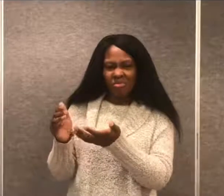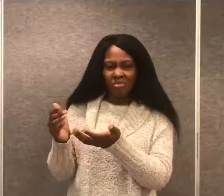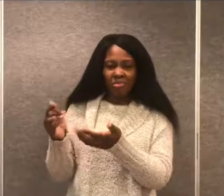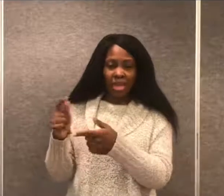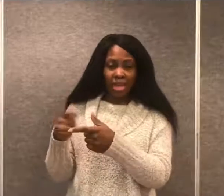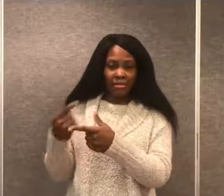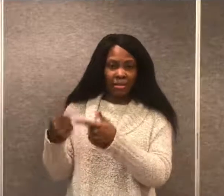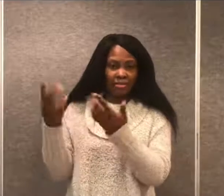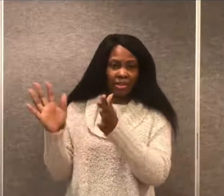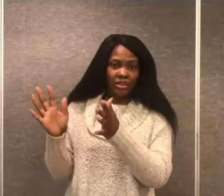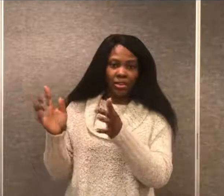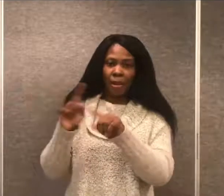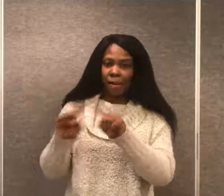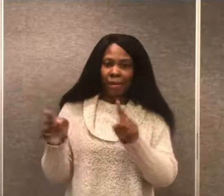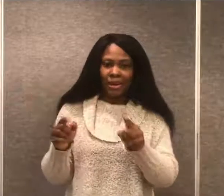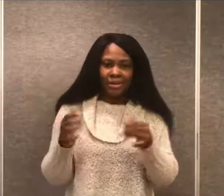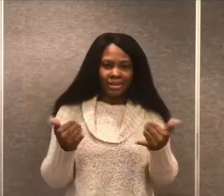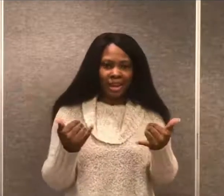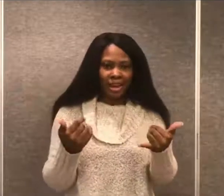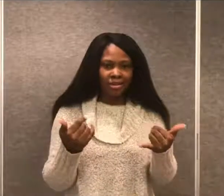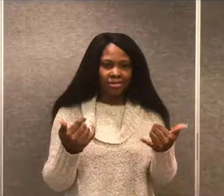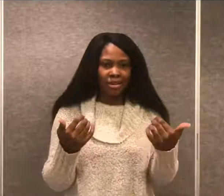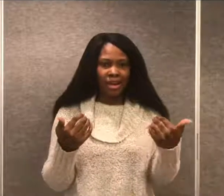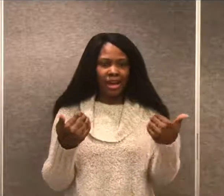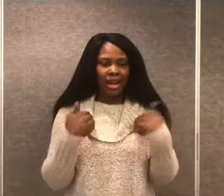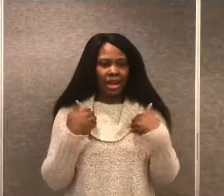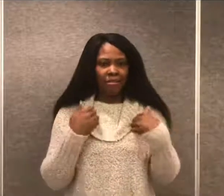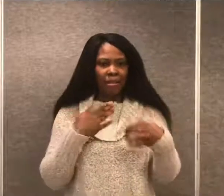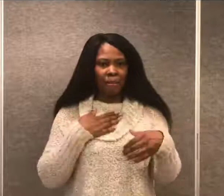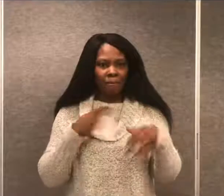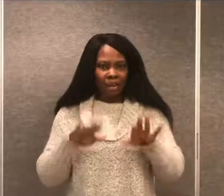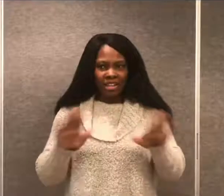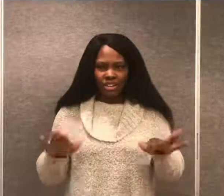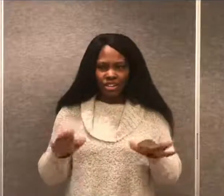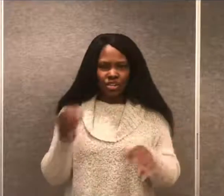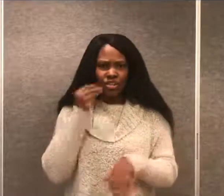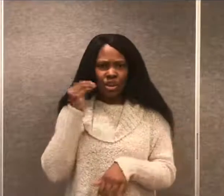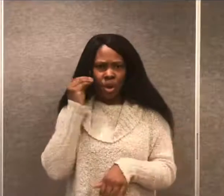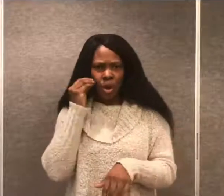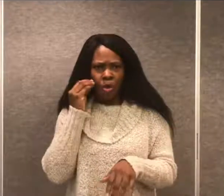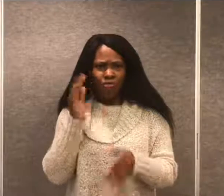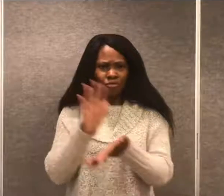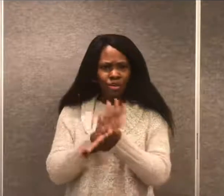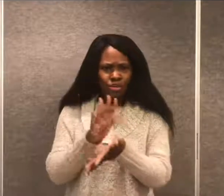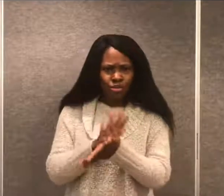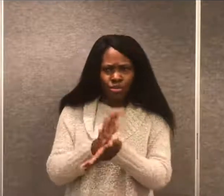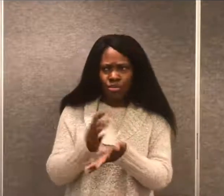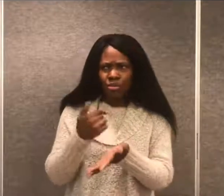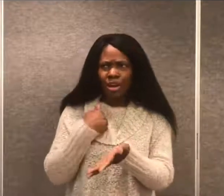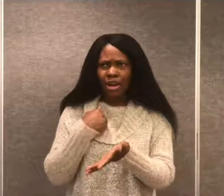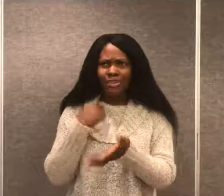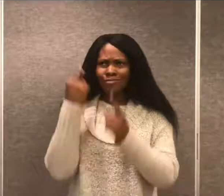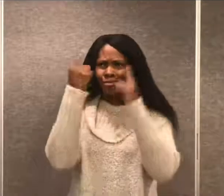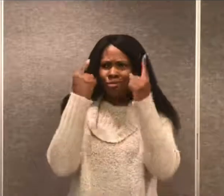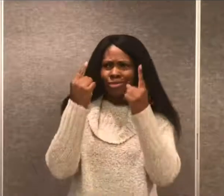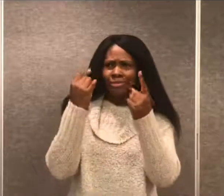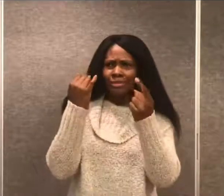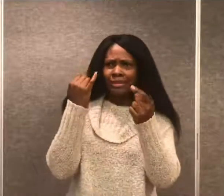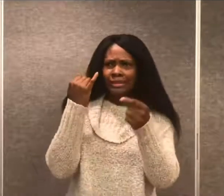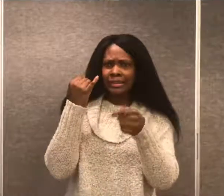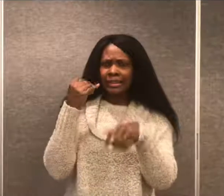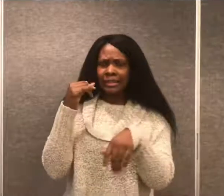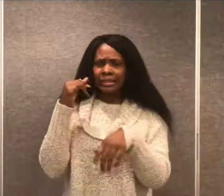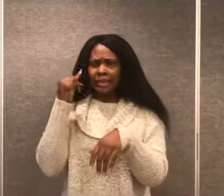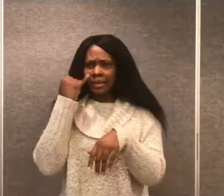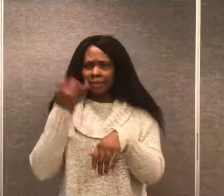at home, and while I'm at work, I'm wondering, is he actually on the computer, and is someone letting me know what's going on, and how we really have